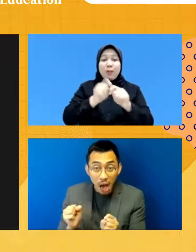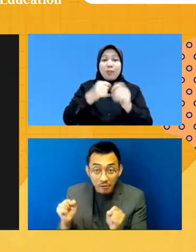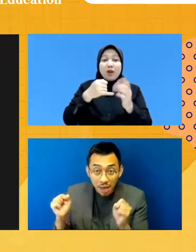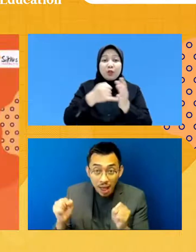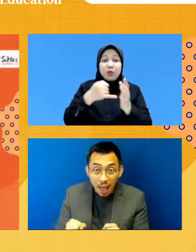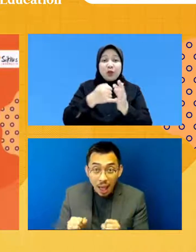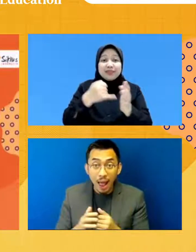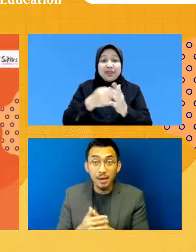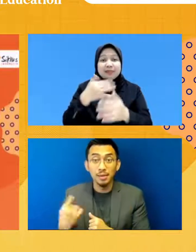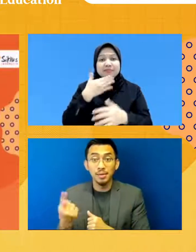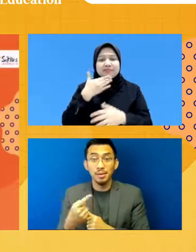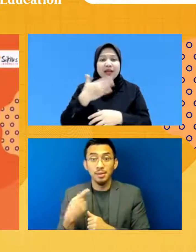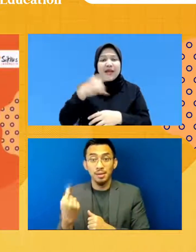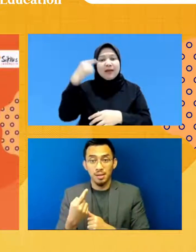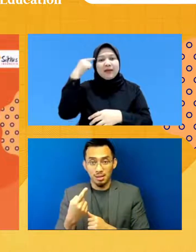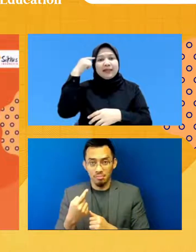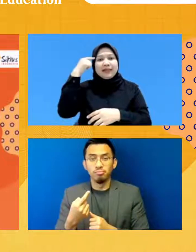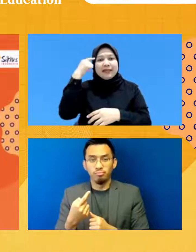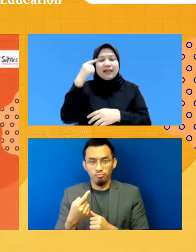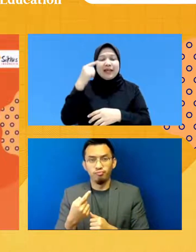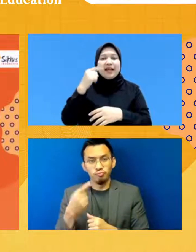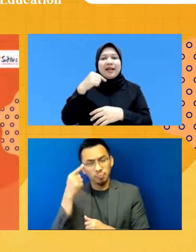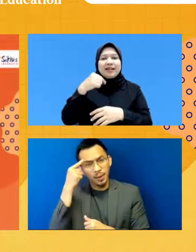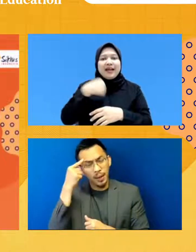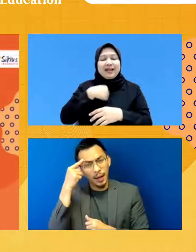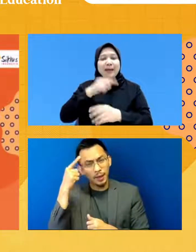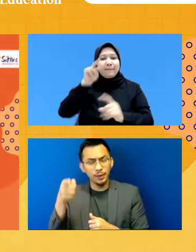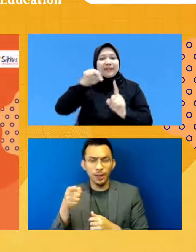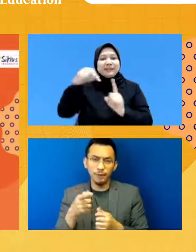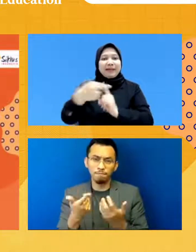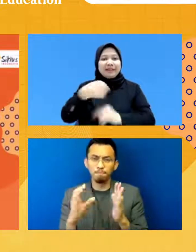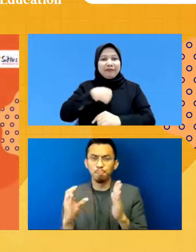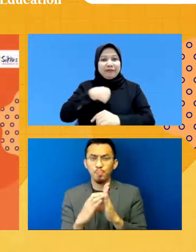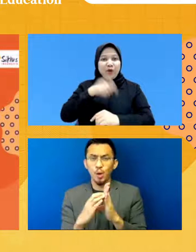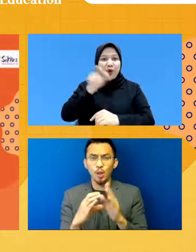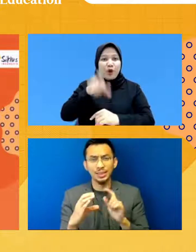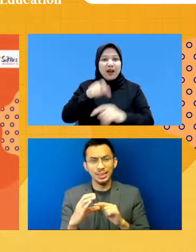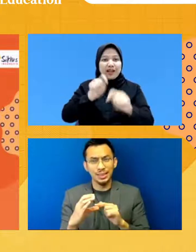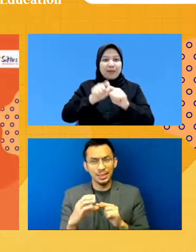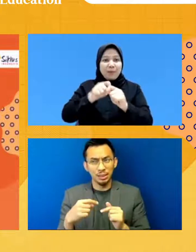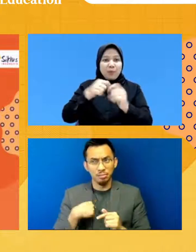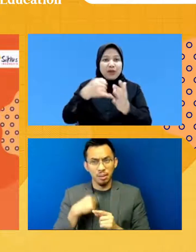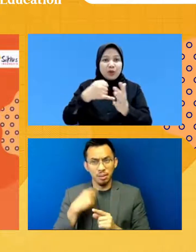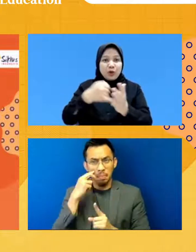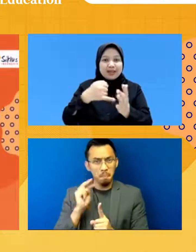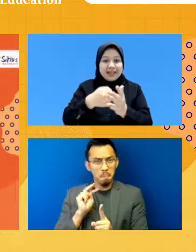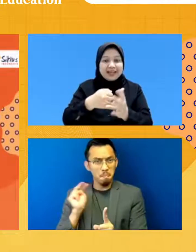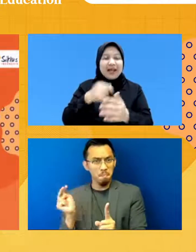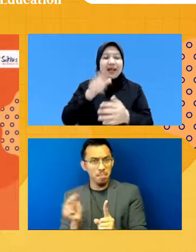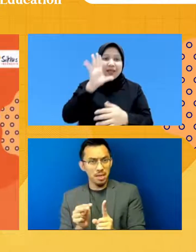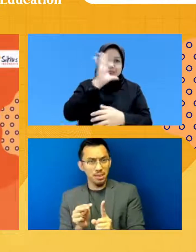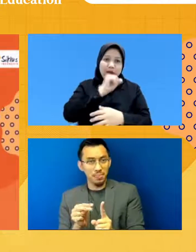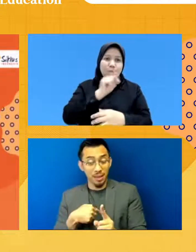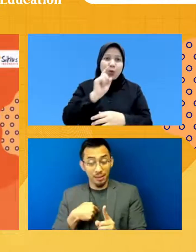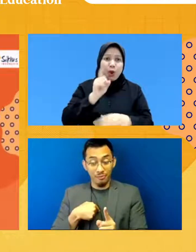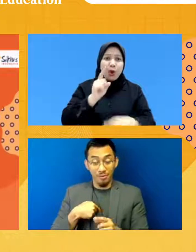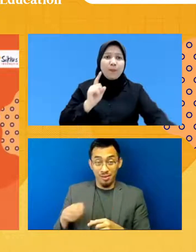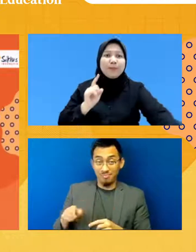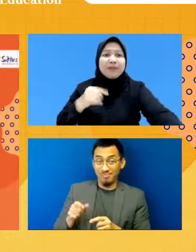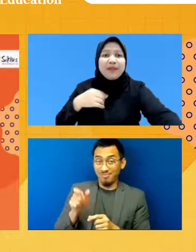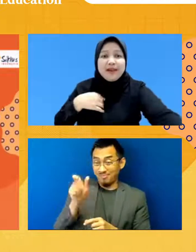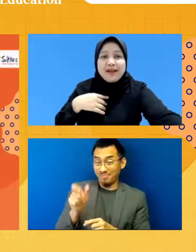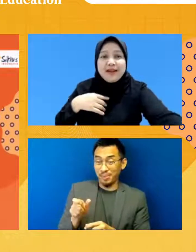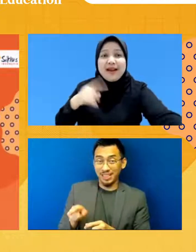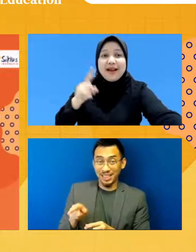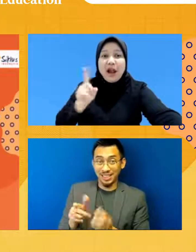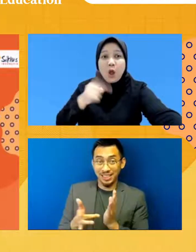user perspective. What are the risks that I should face as a user, and